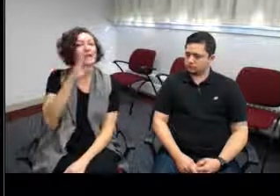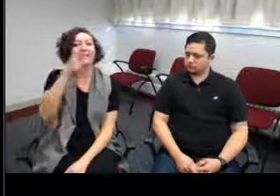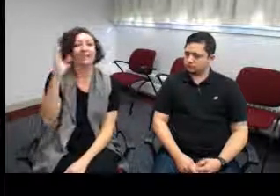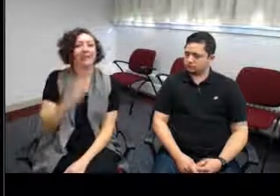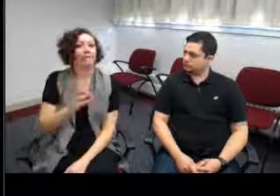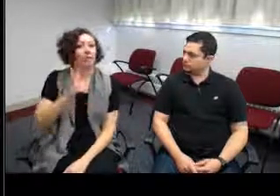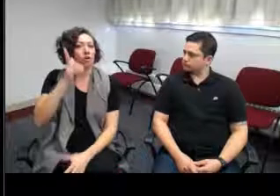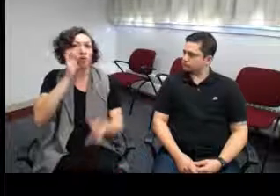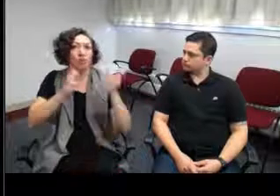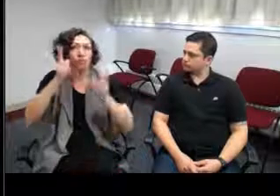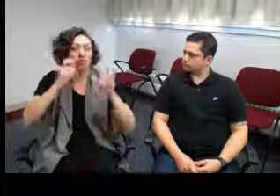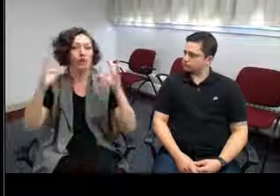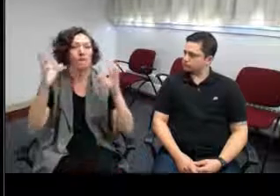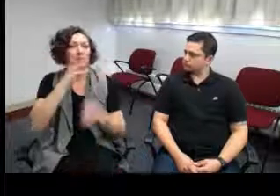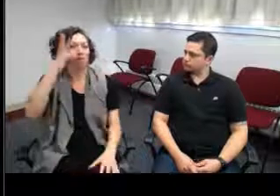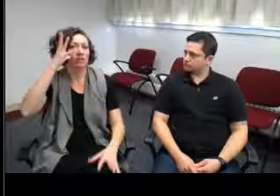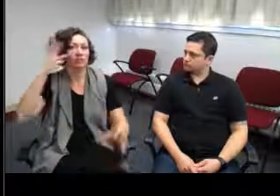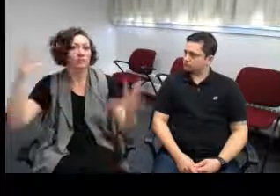medical history,